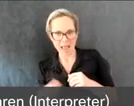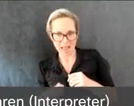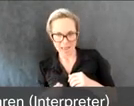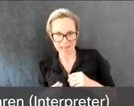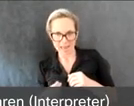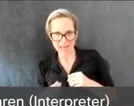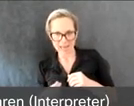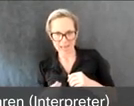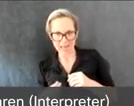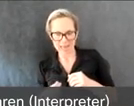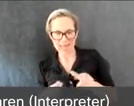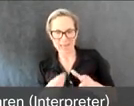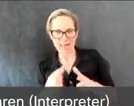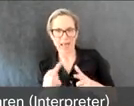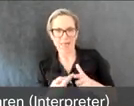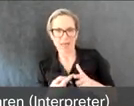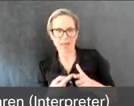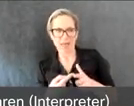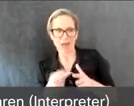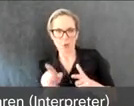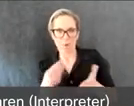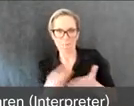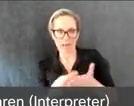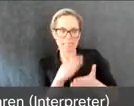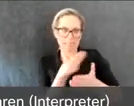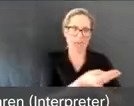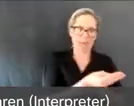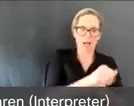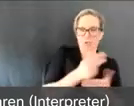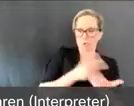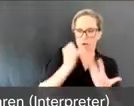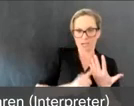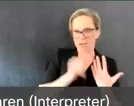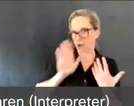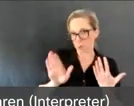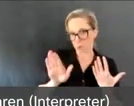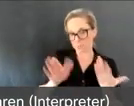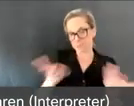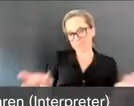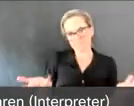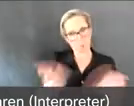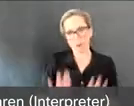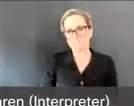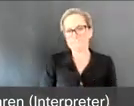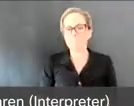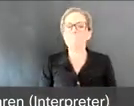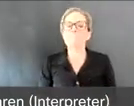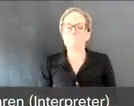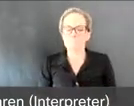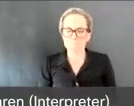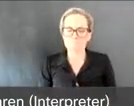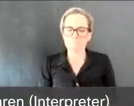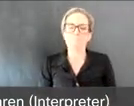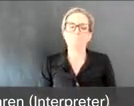situation and have your money then not go to your project and have it go to somebody else's project. So you